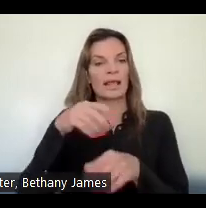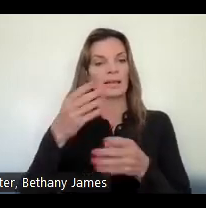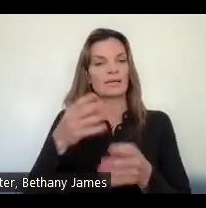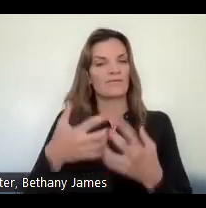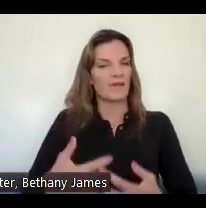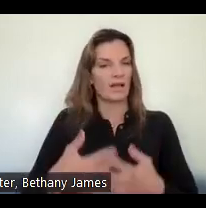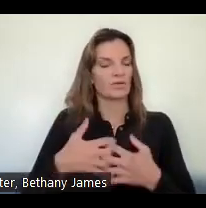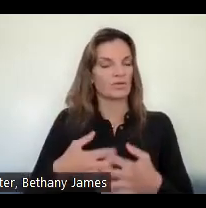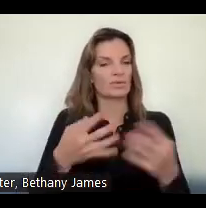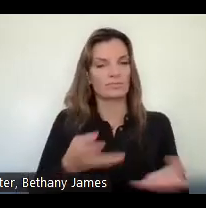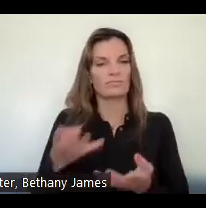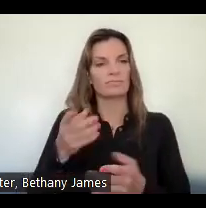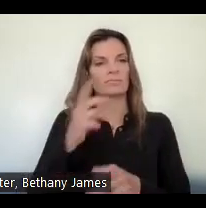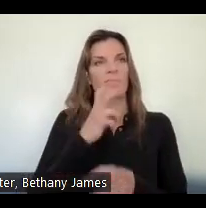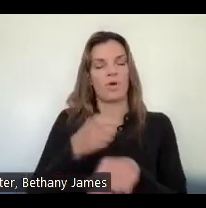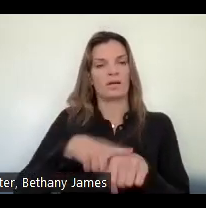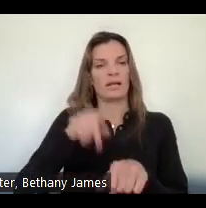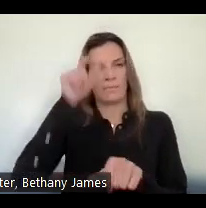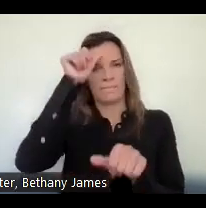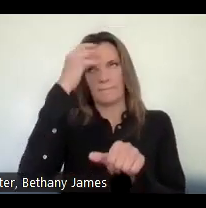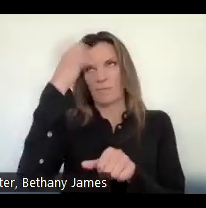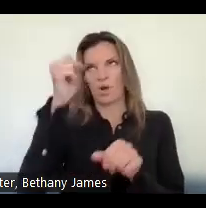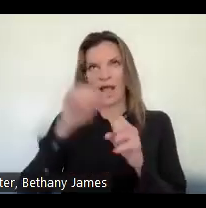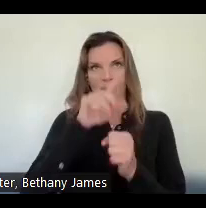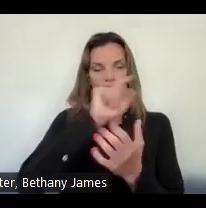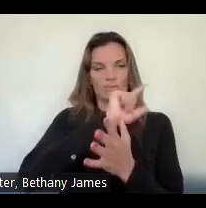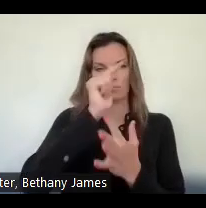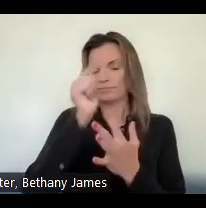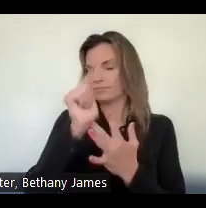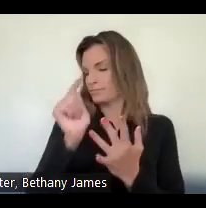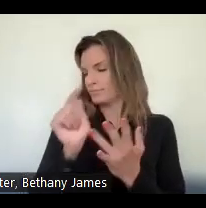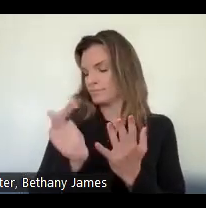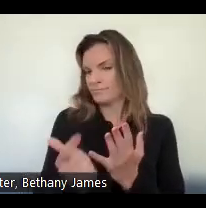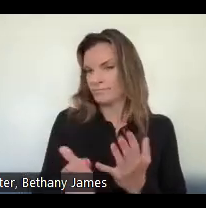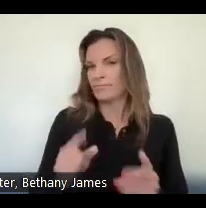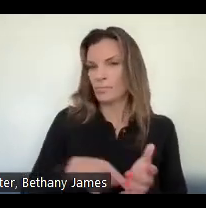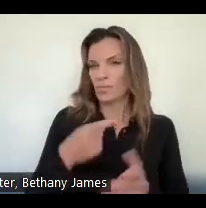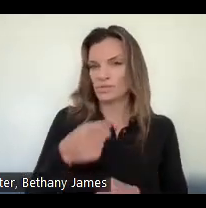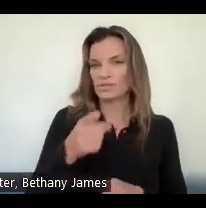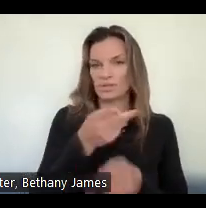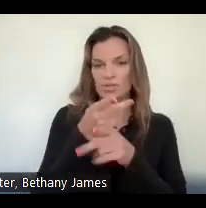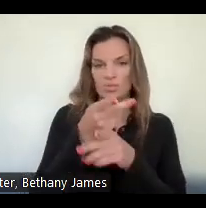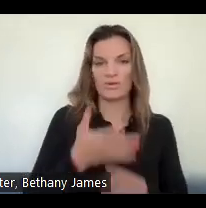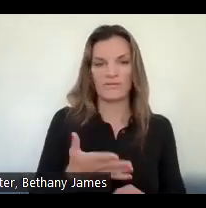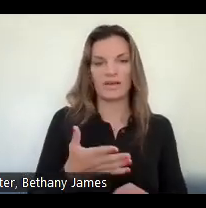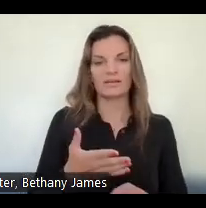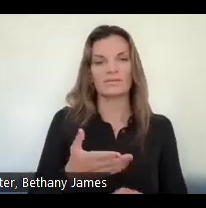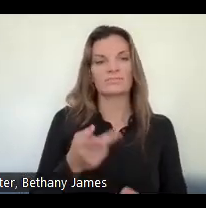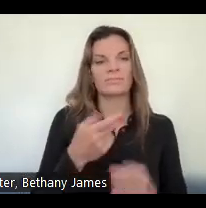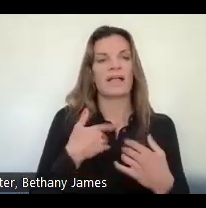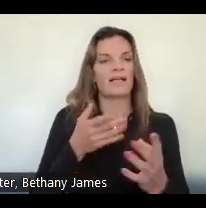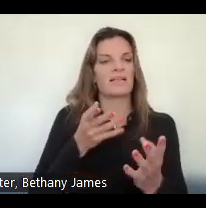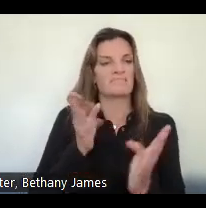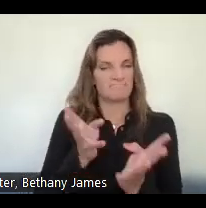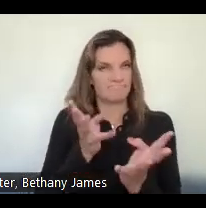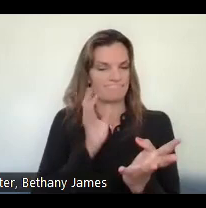with remembering the task sequences of the job. So once that supervisor and him had a conversation, the supervisor